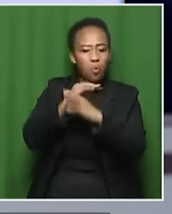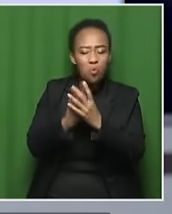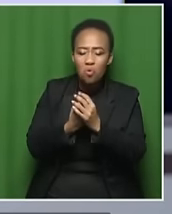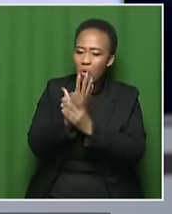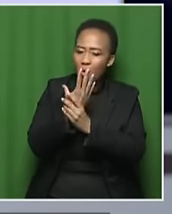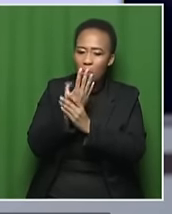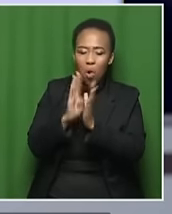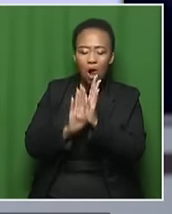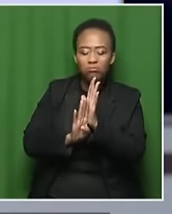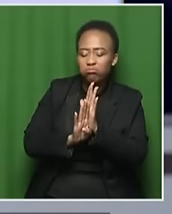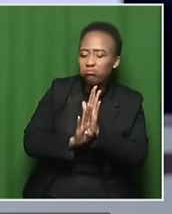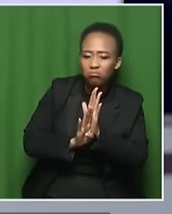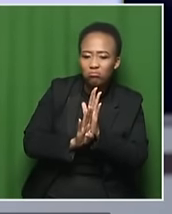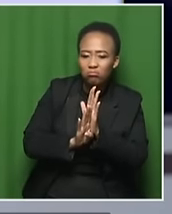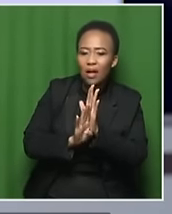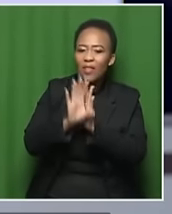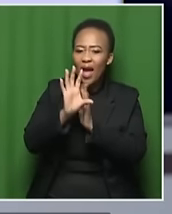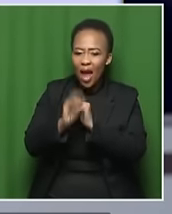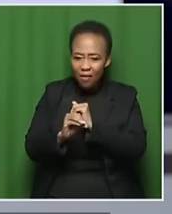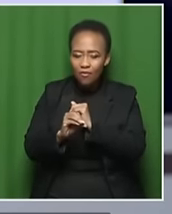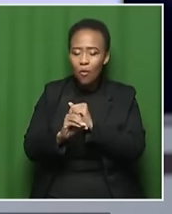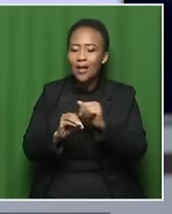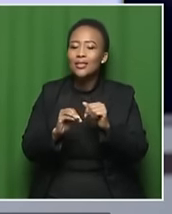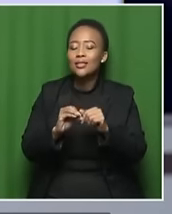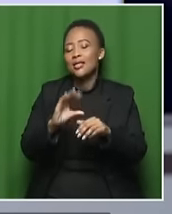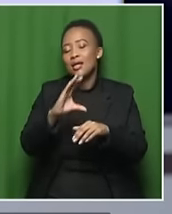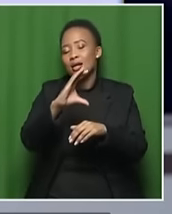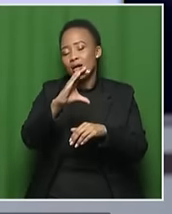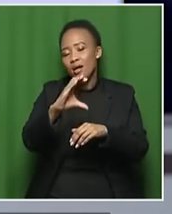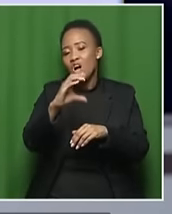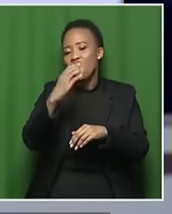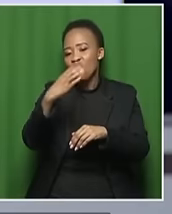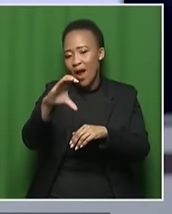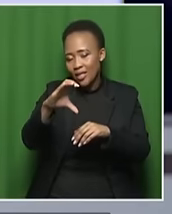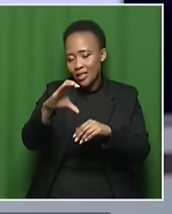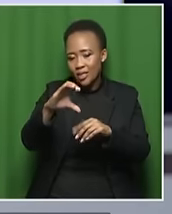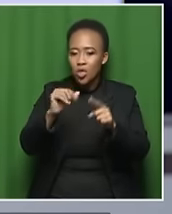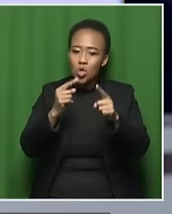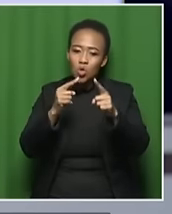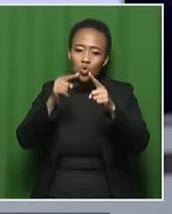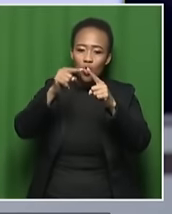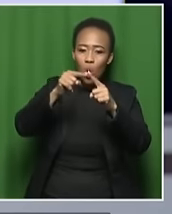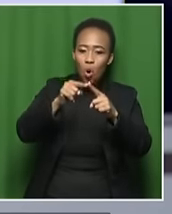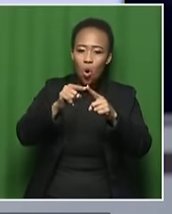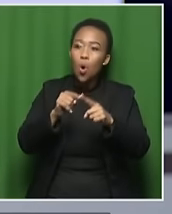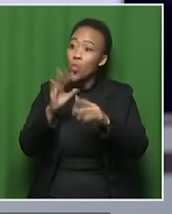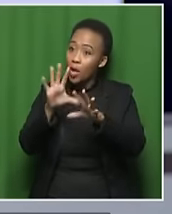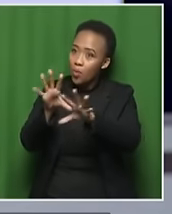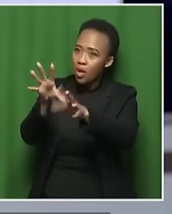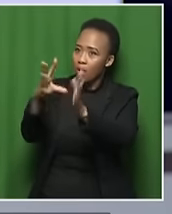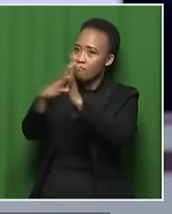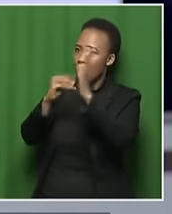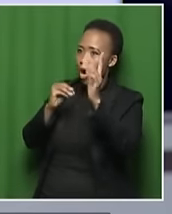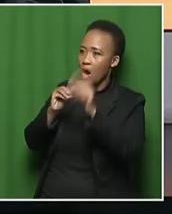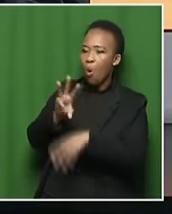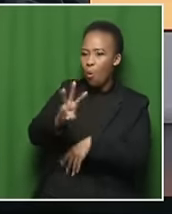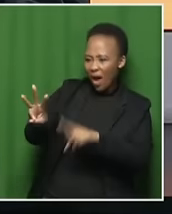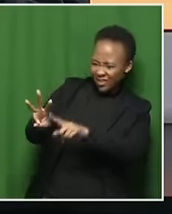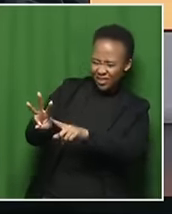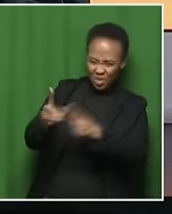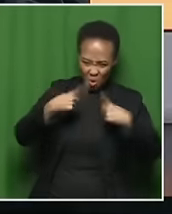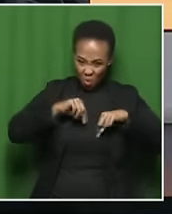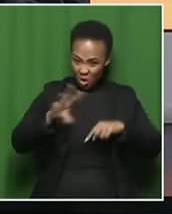call a credit score. We try to emulate people in the West. We're not the West. We're a developing nation. We got